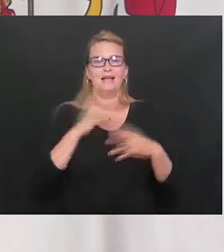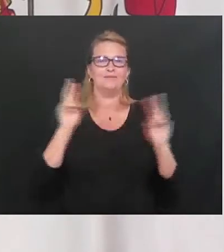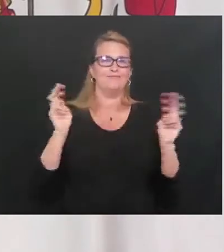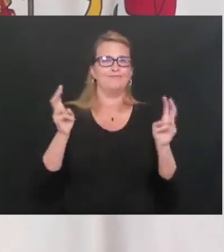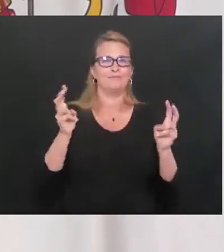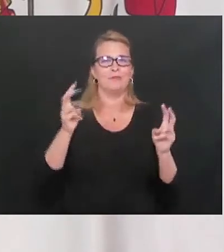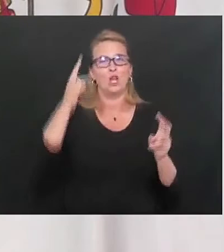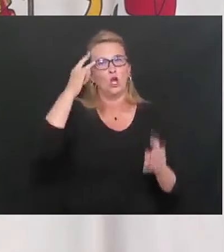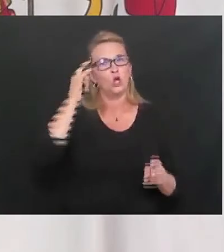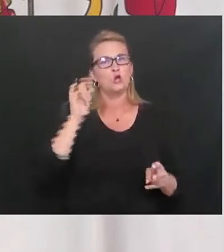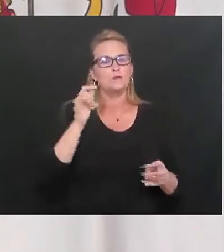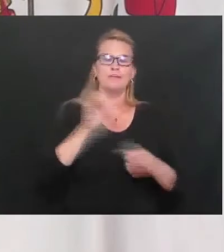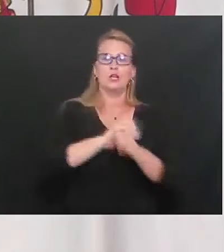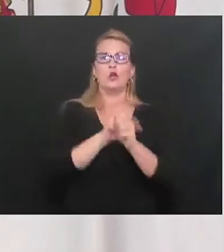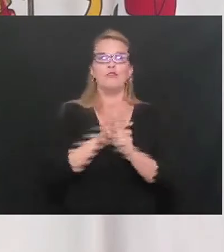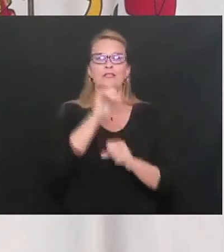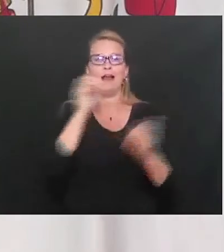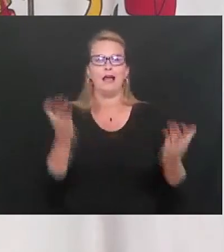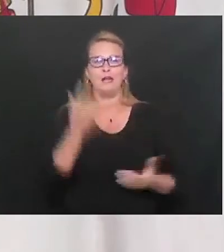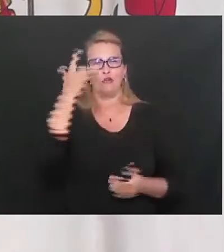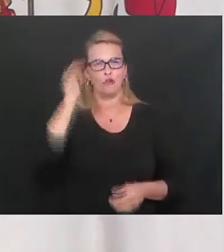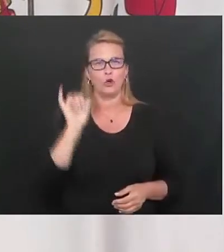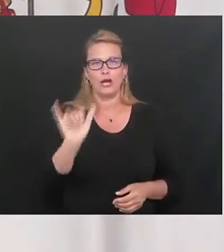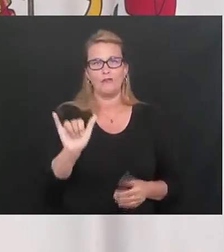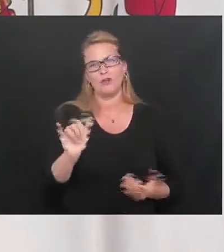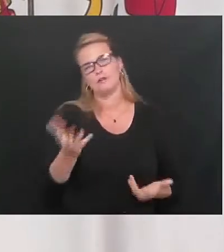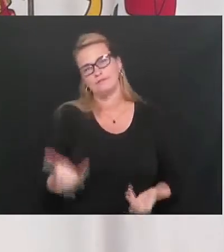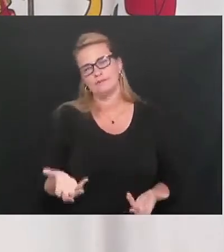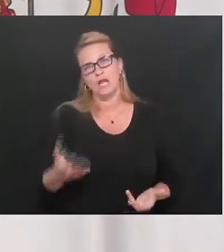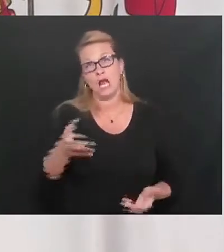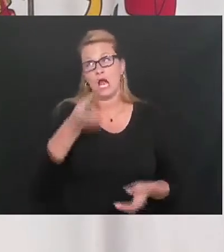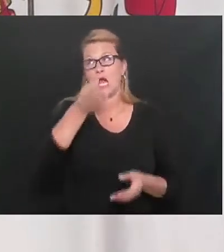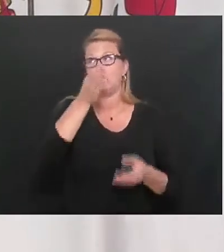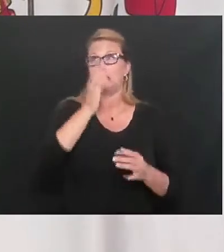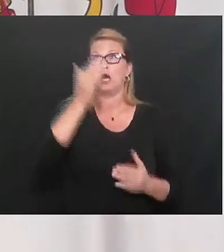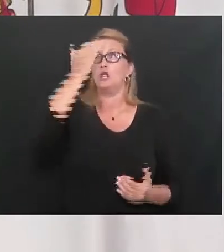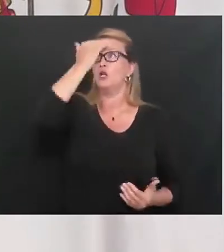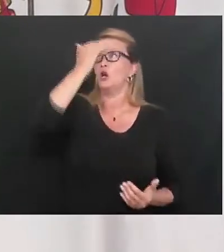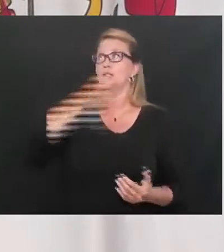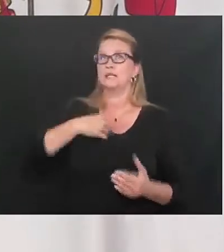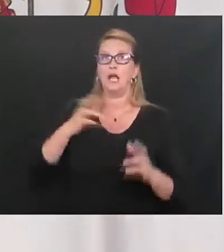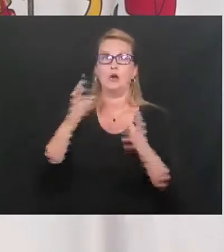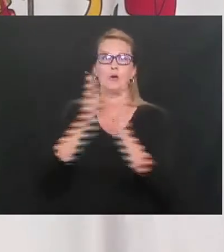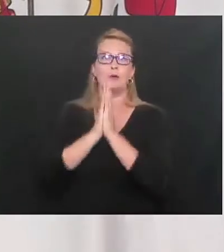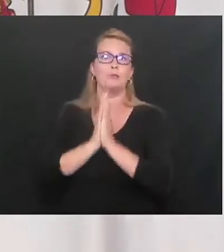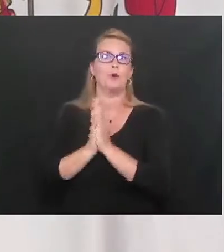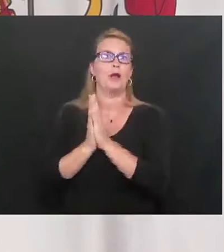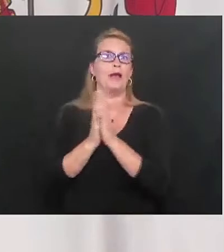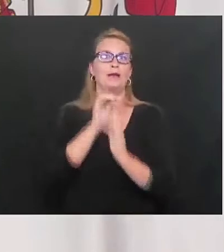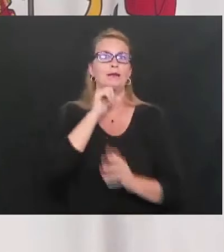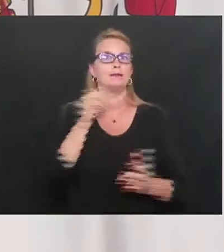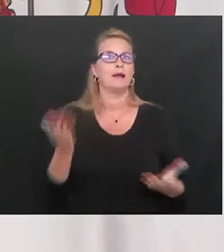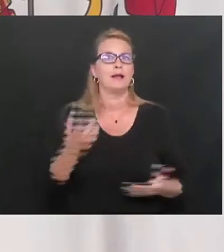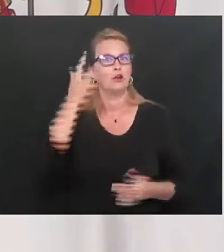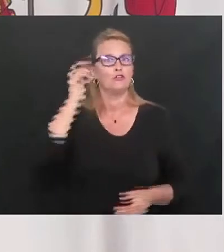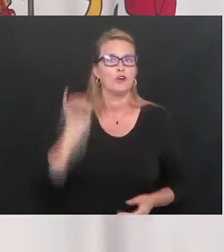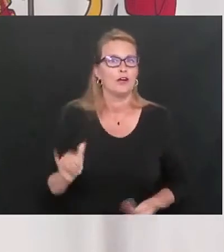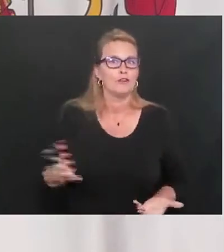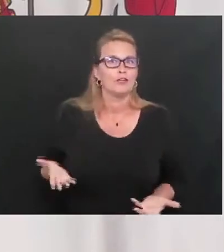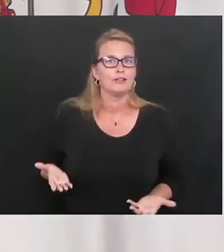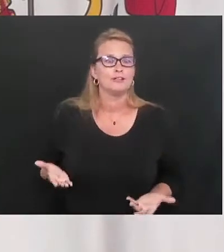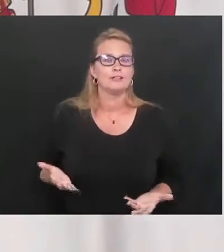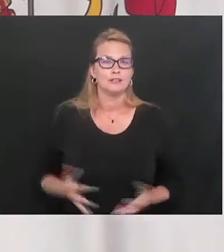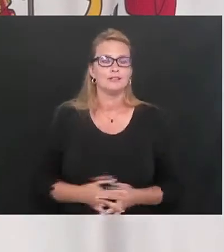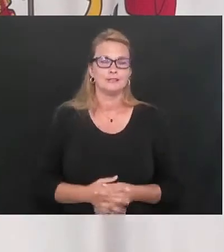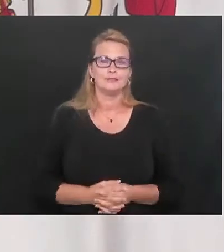here forever, well, God knows I hope and pray in every way that that we